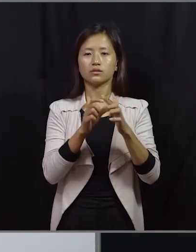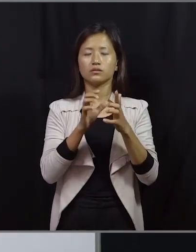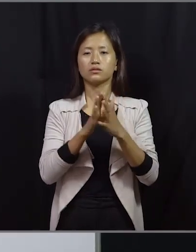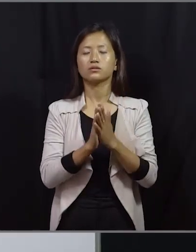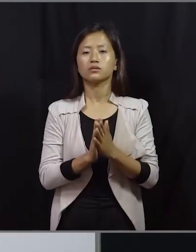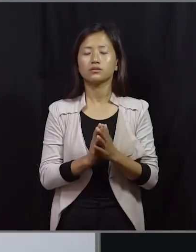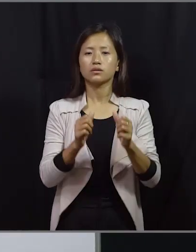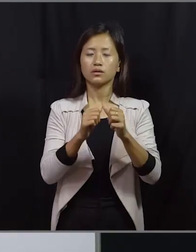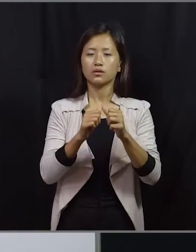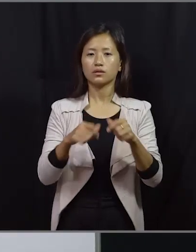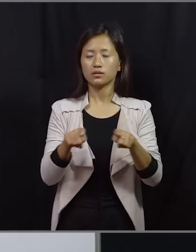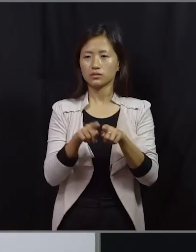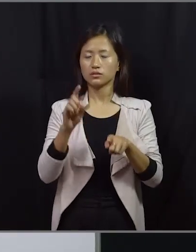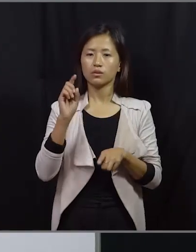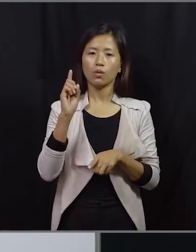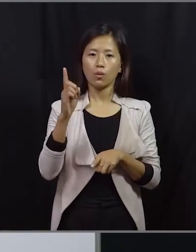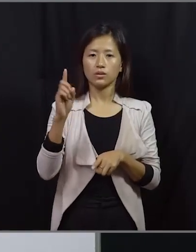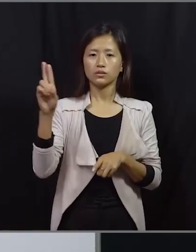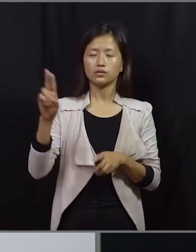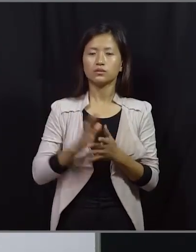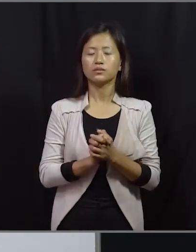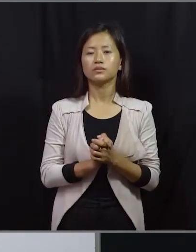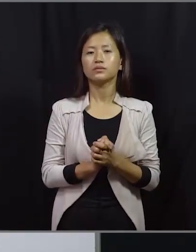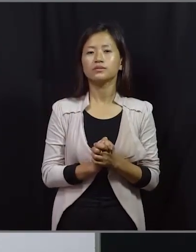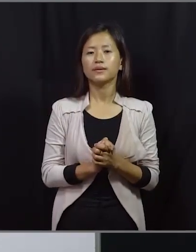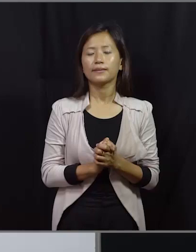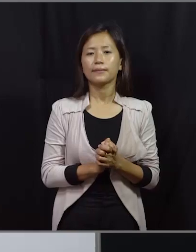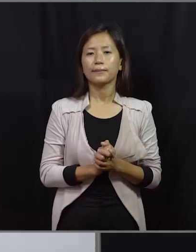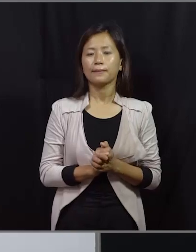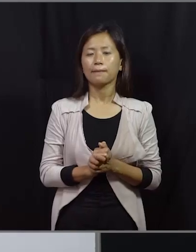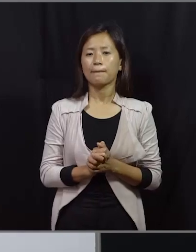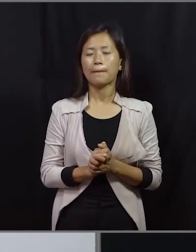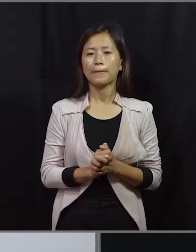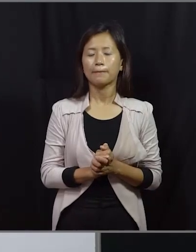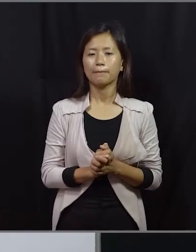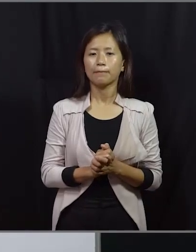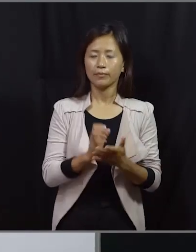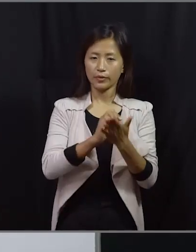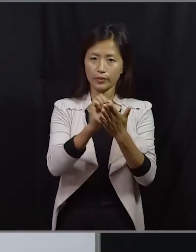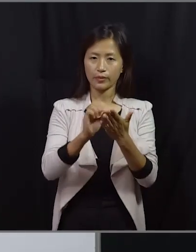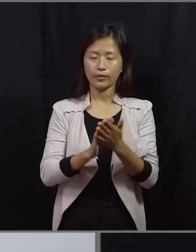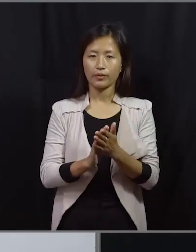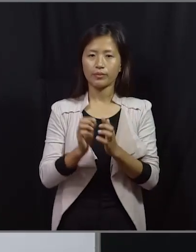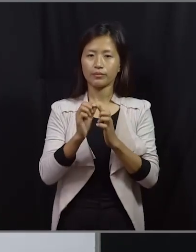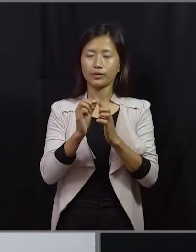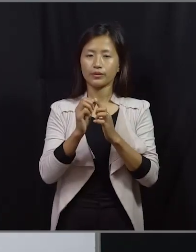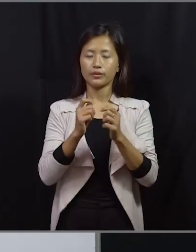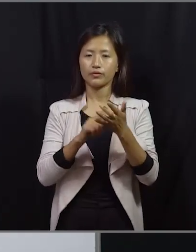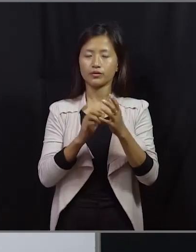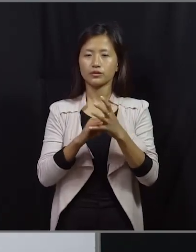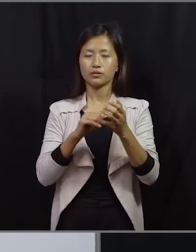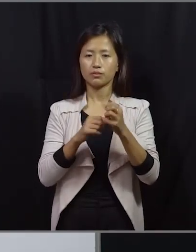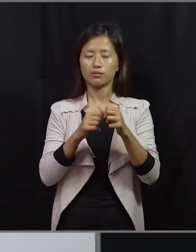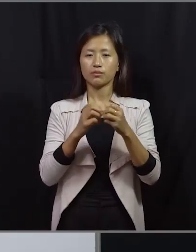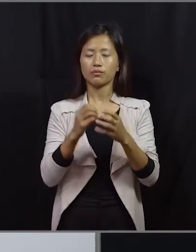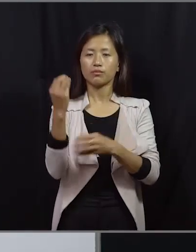take A as 1, 2. Alright. Okay. Then let us write P of A, that is power set. So